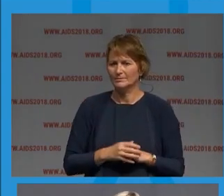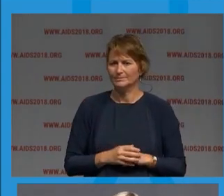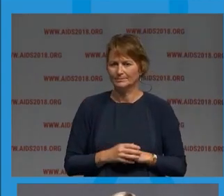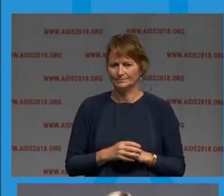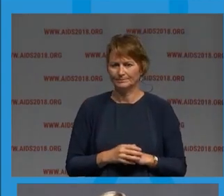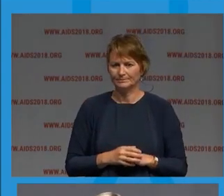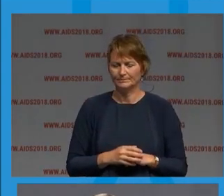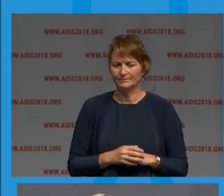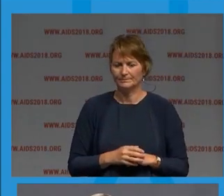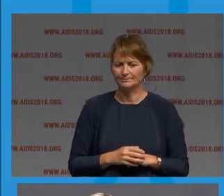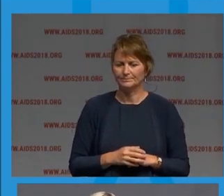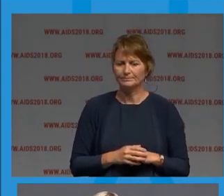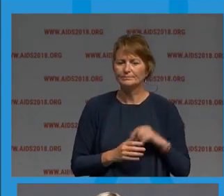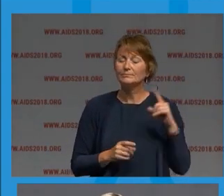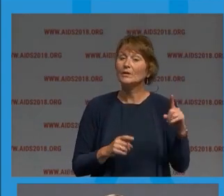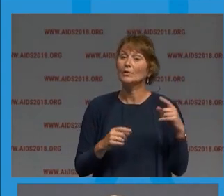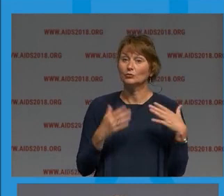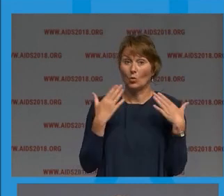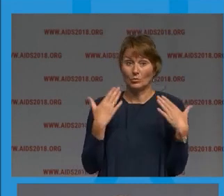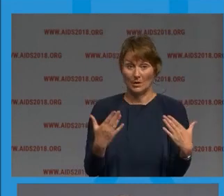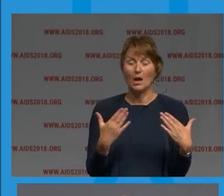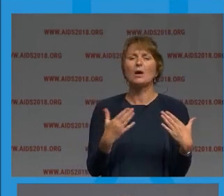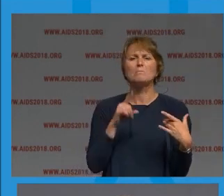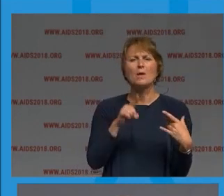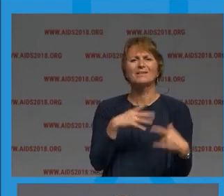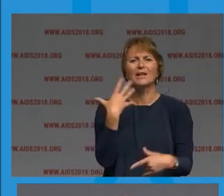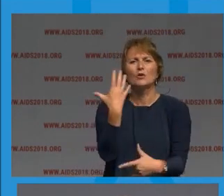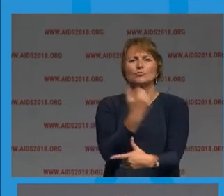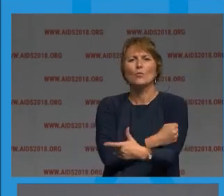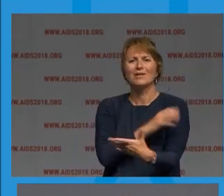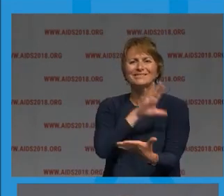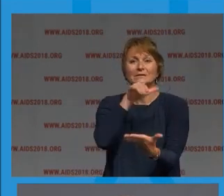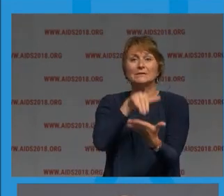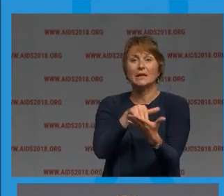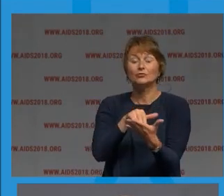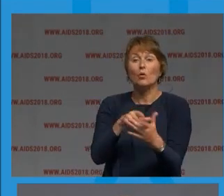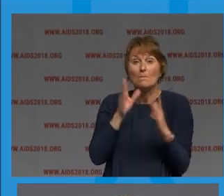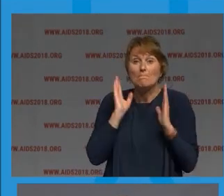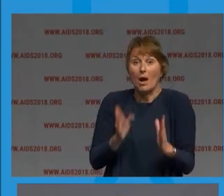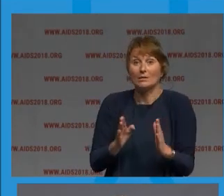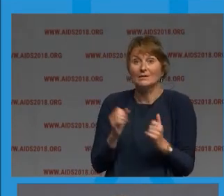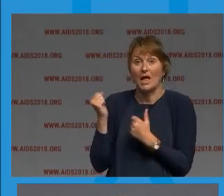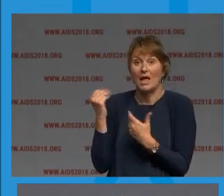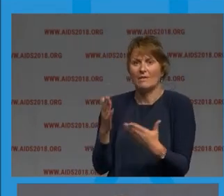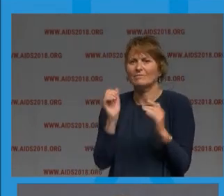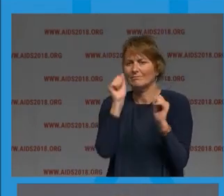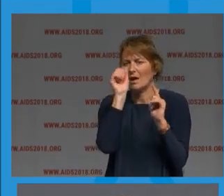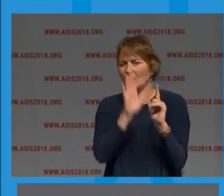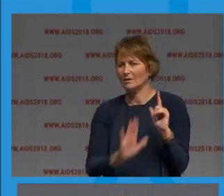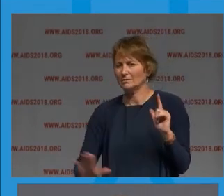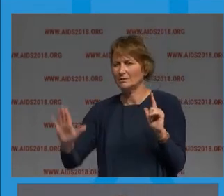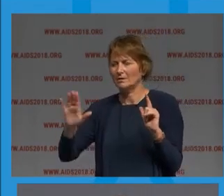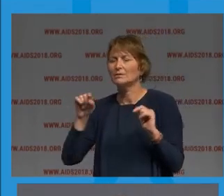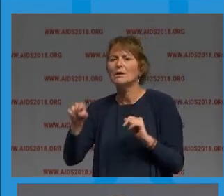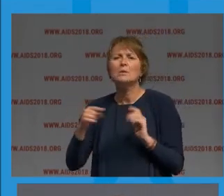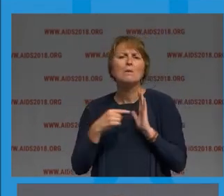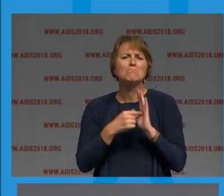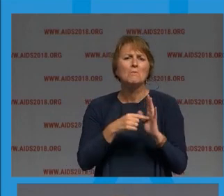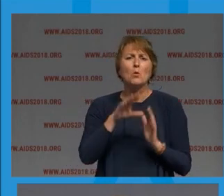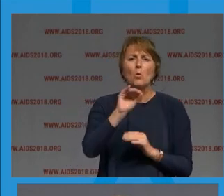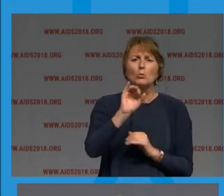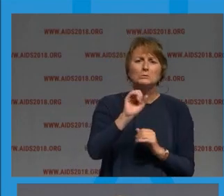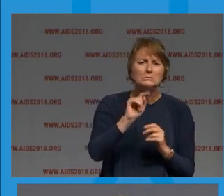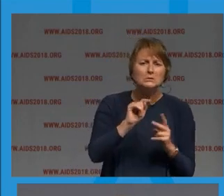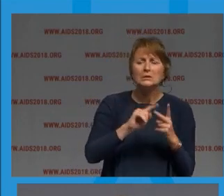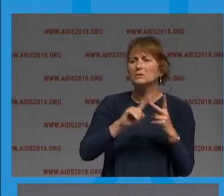Compulsory drug detention centers are common throughout Asia. At the same time, treatment methods such as OST are